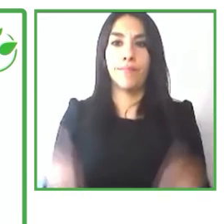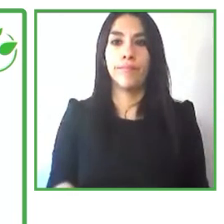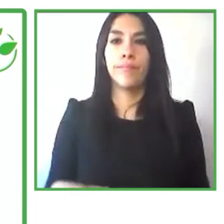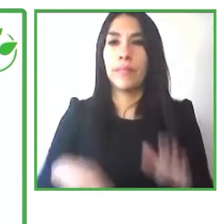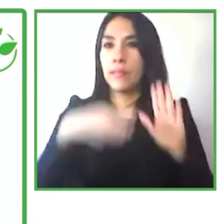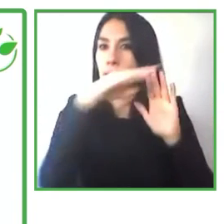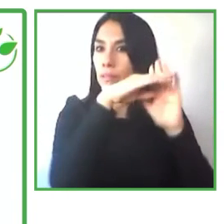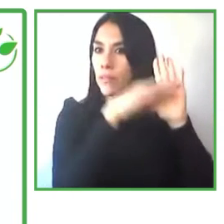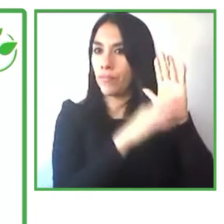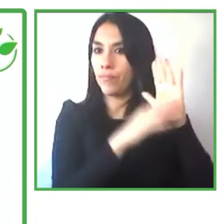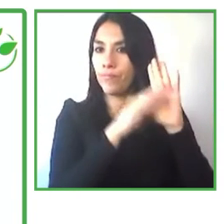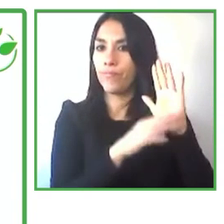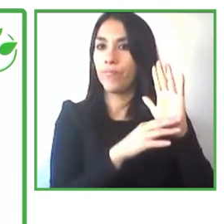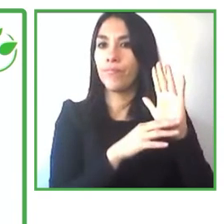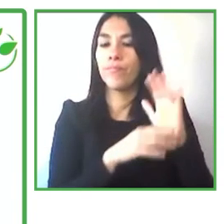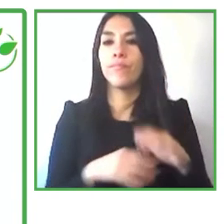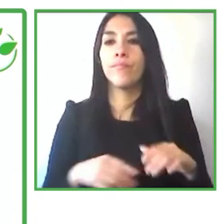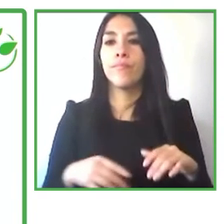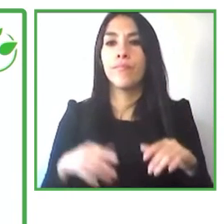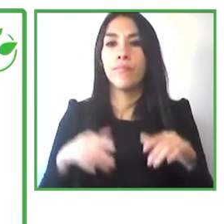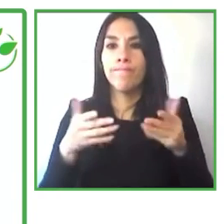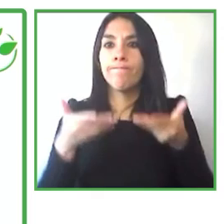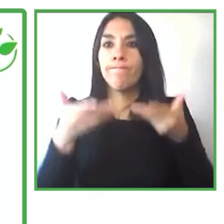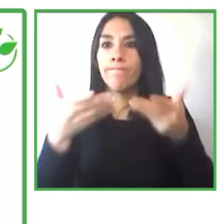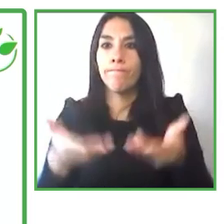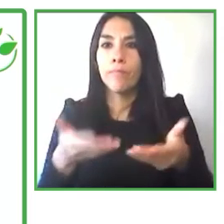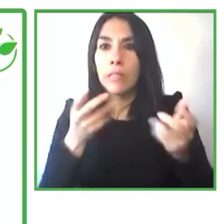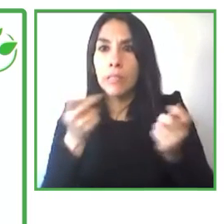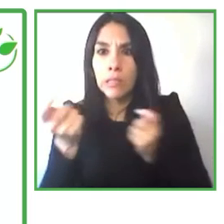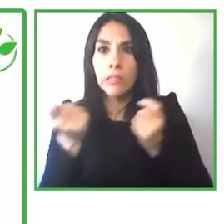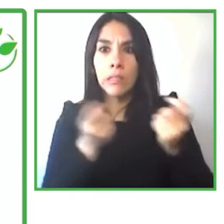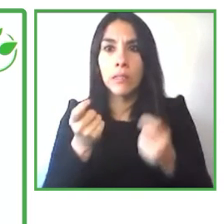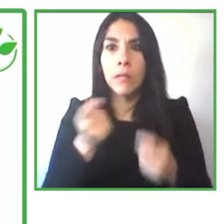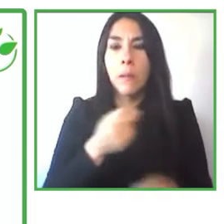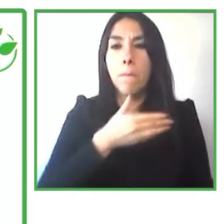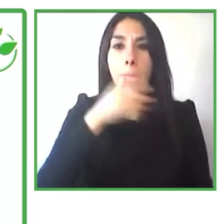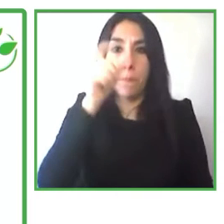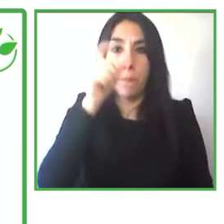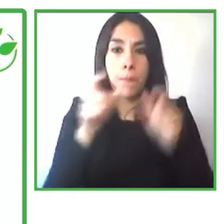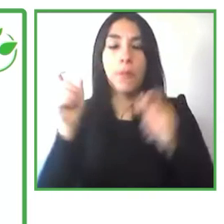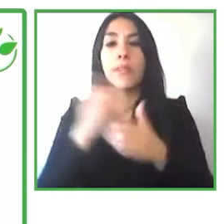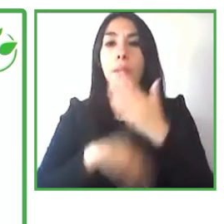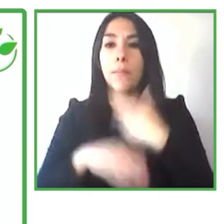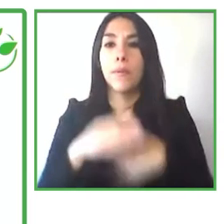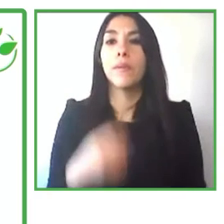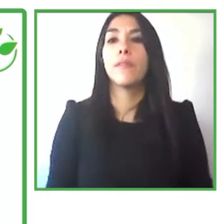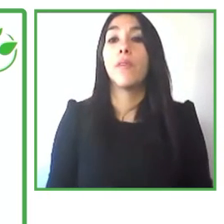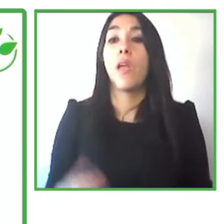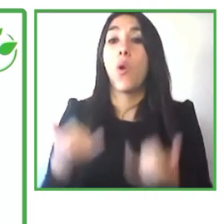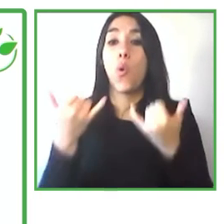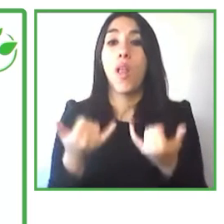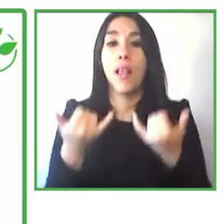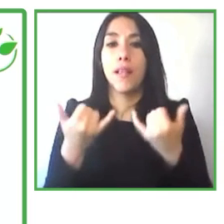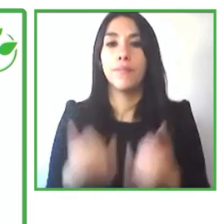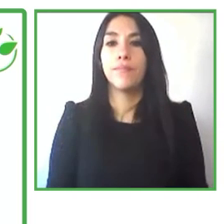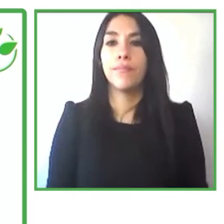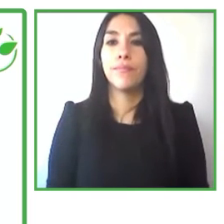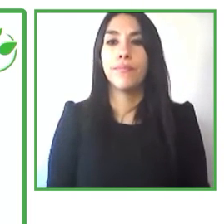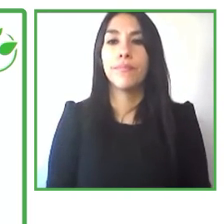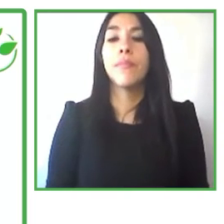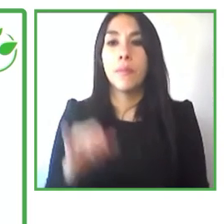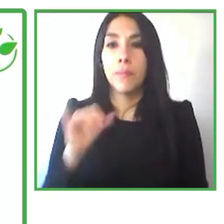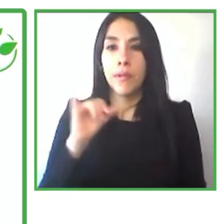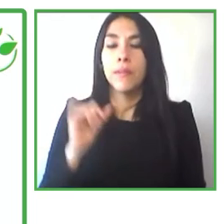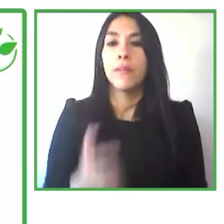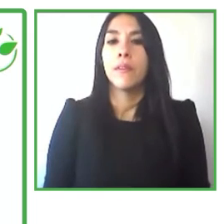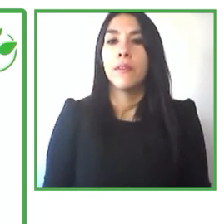those who are trying to establish such networks in countries around the world. We also work on mental health. We have a